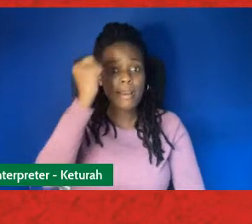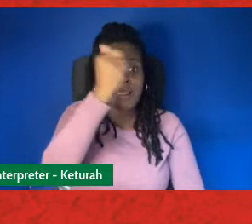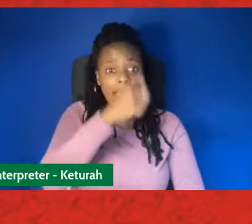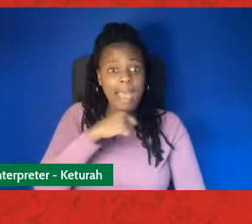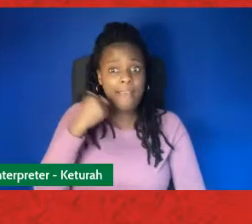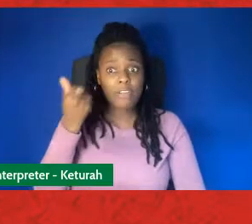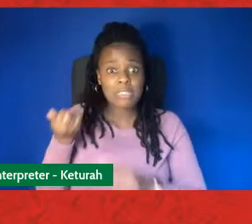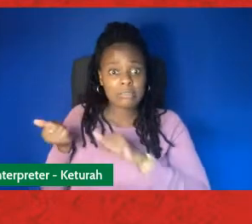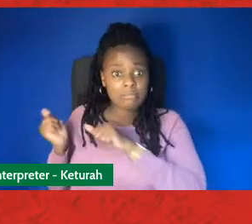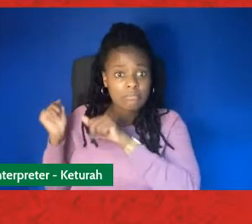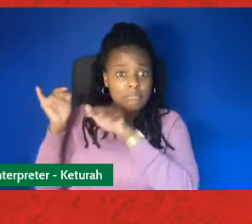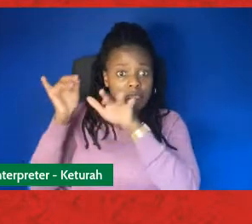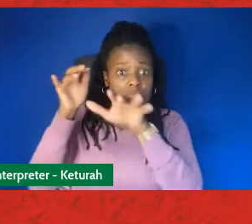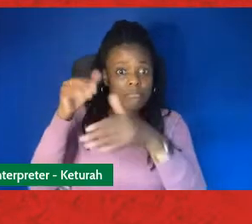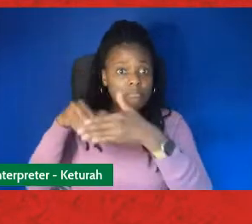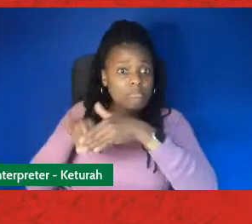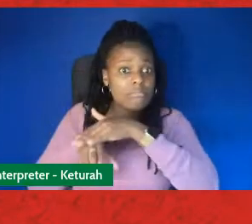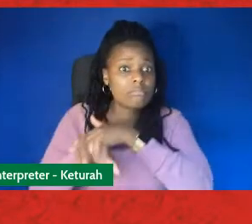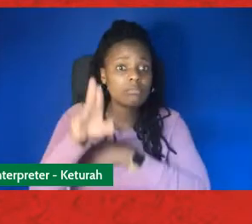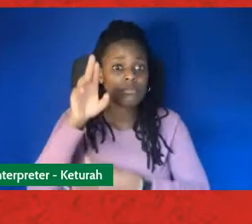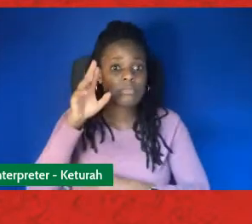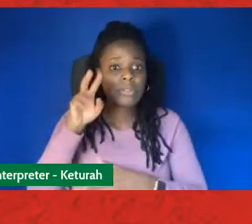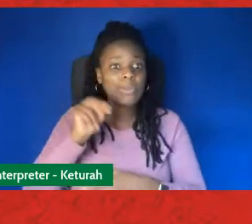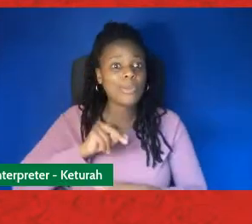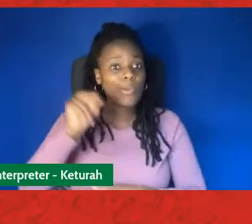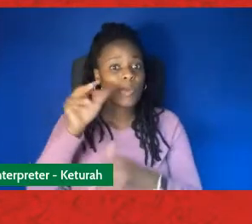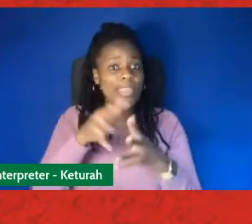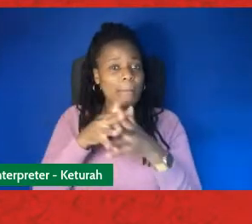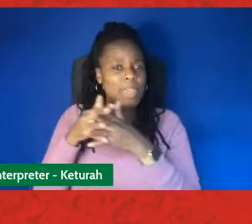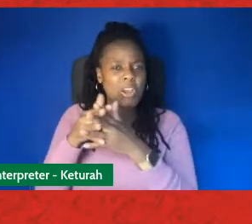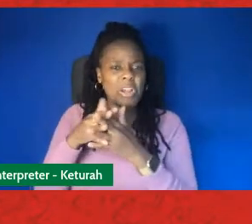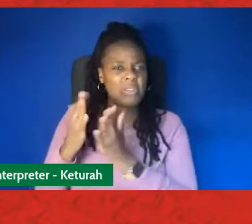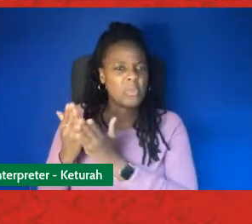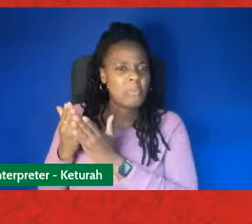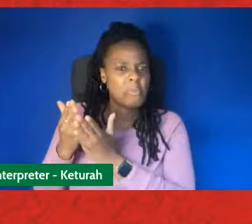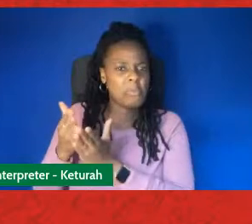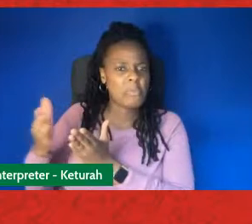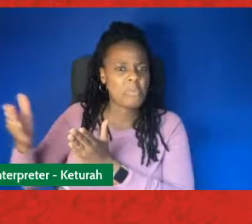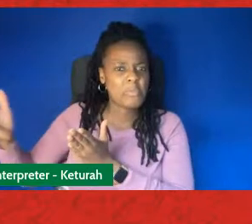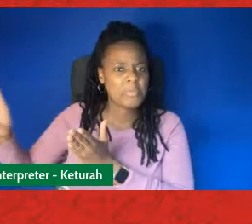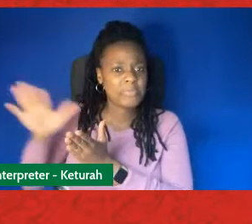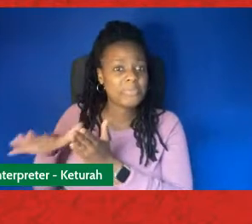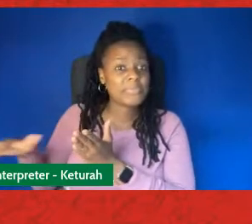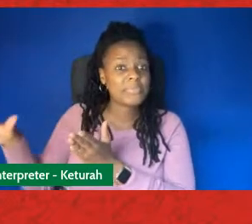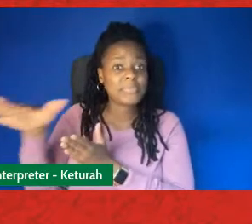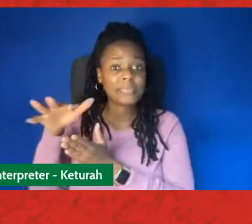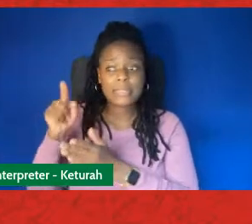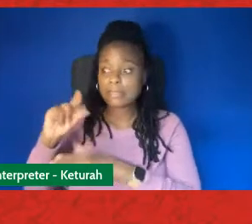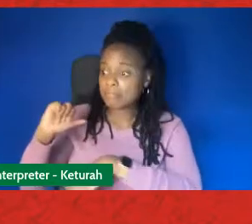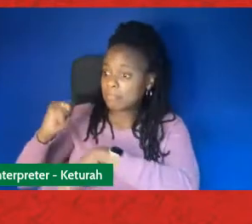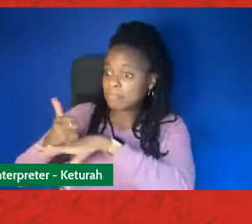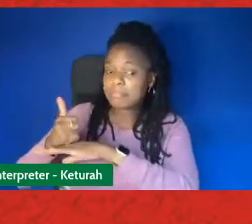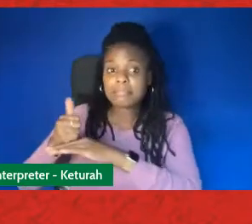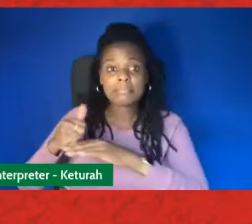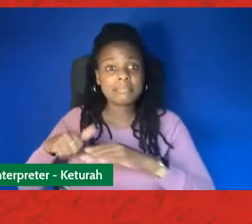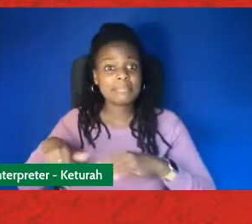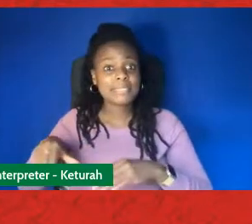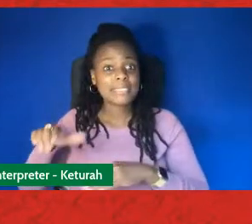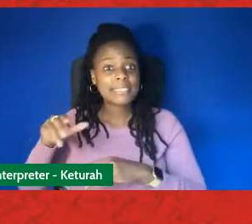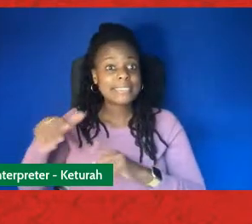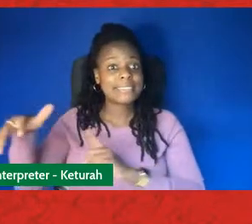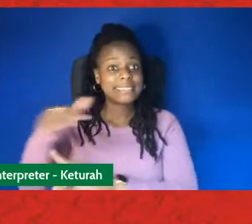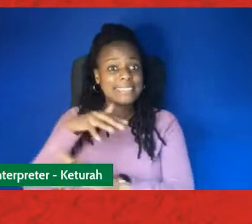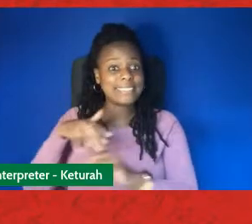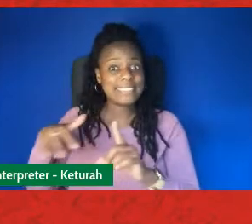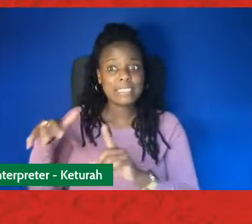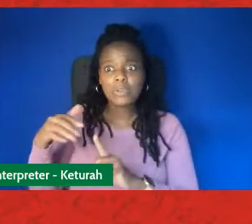came into North America through that port. And he has a scene set in that port. And he has the one white